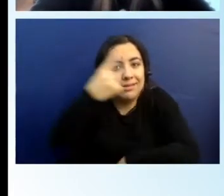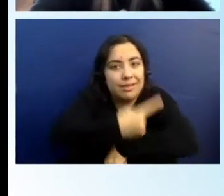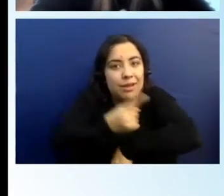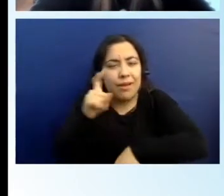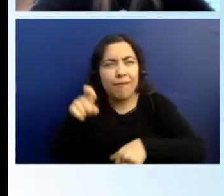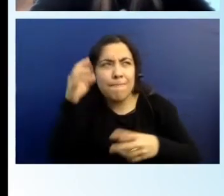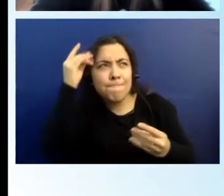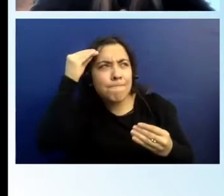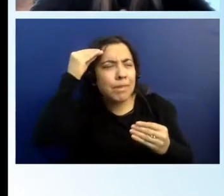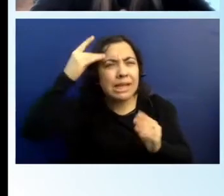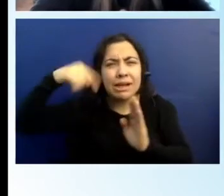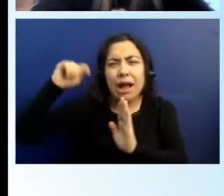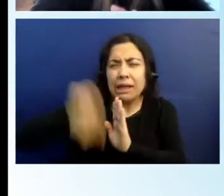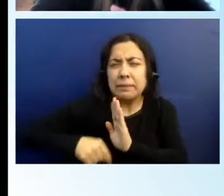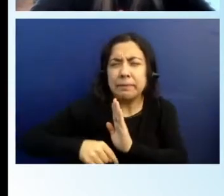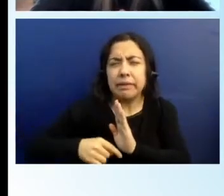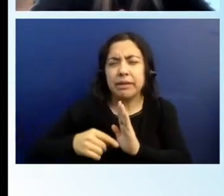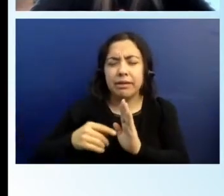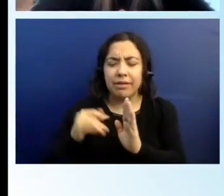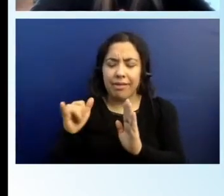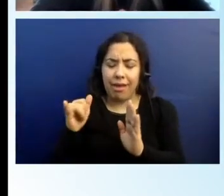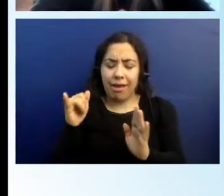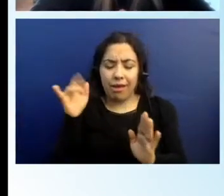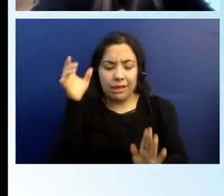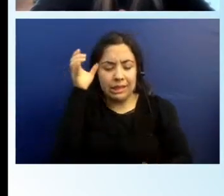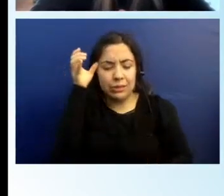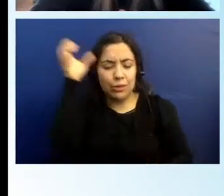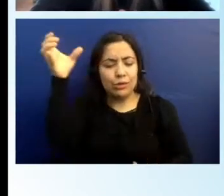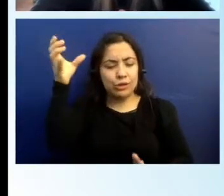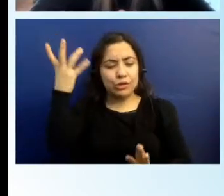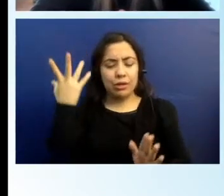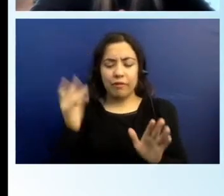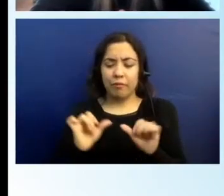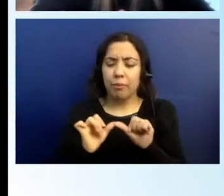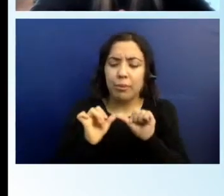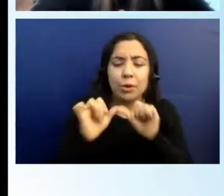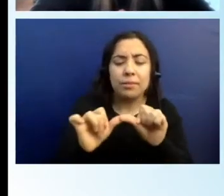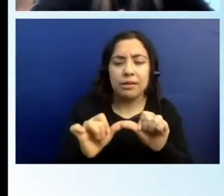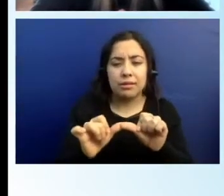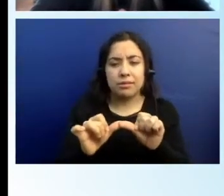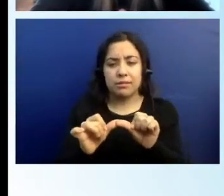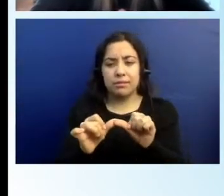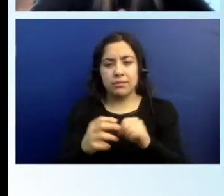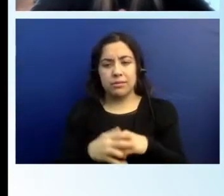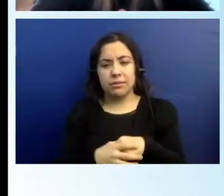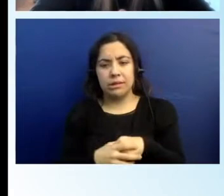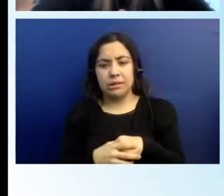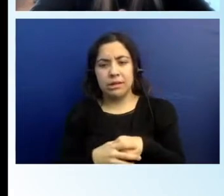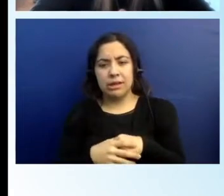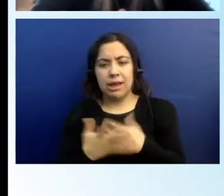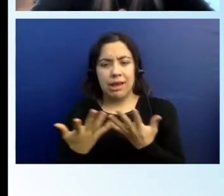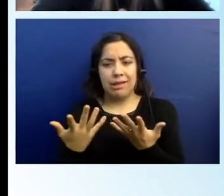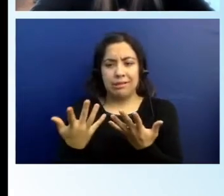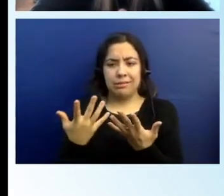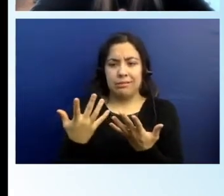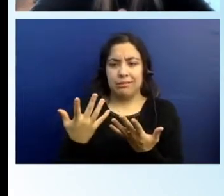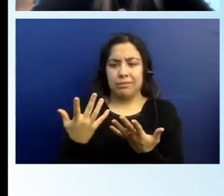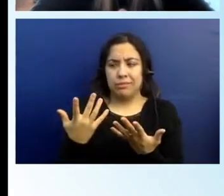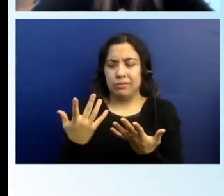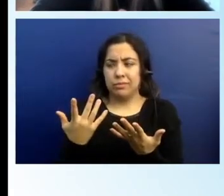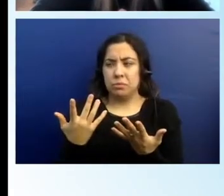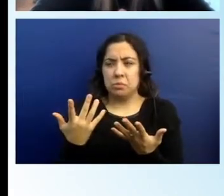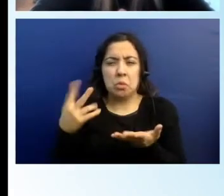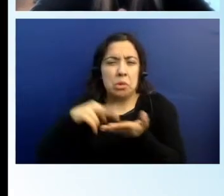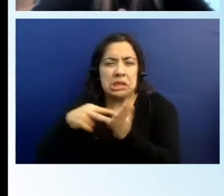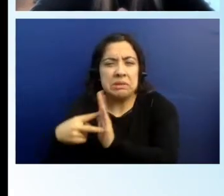contemplate the notion of permanence and ephemerality, and what that means. You know, when we introduce something